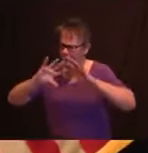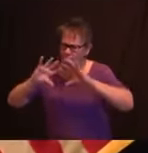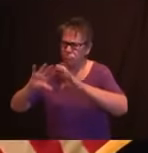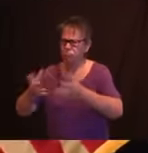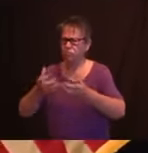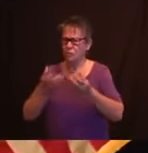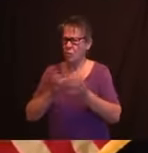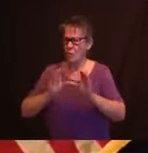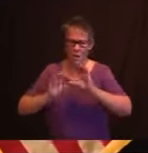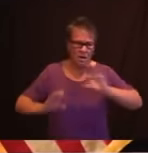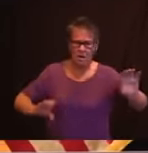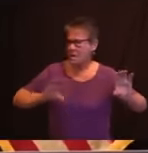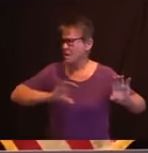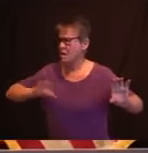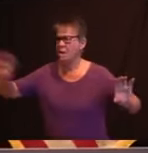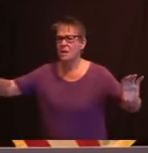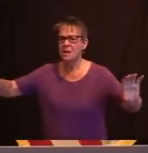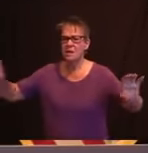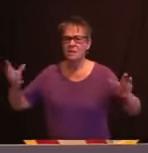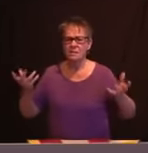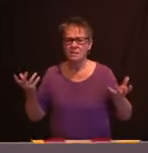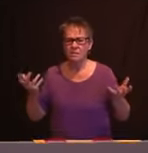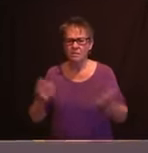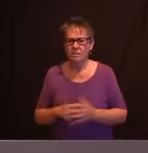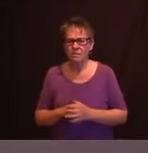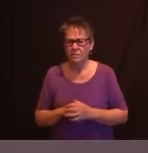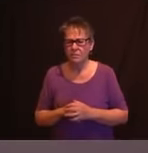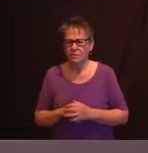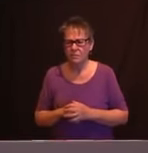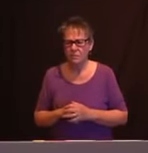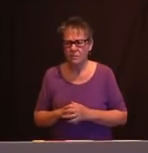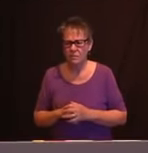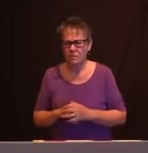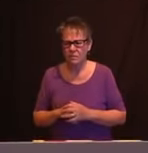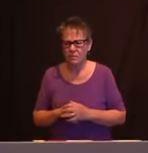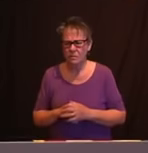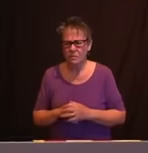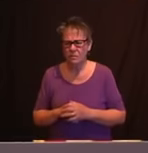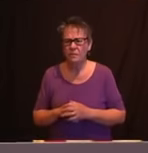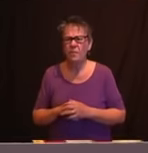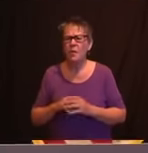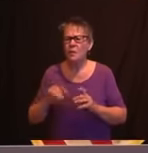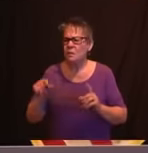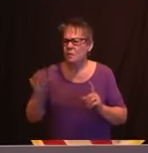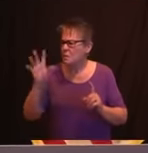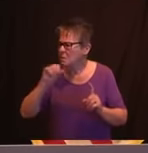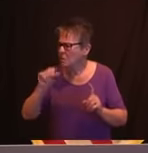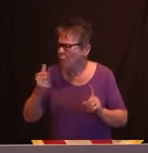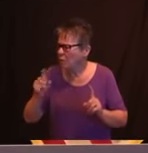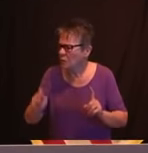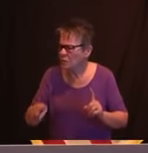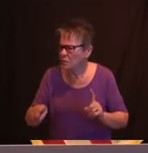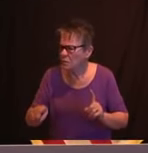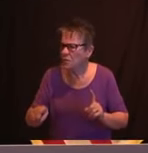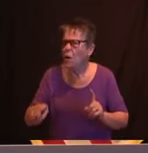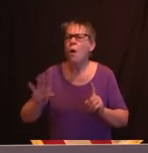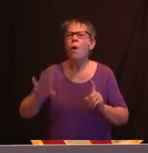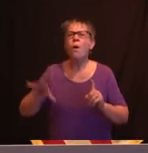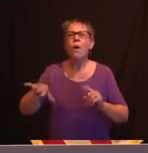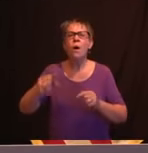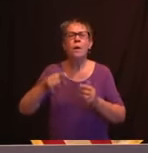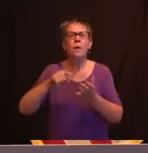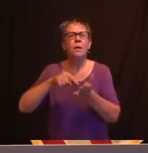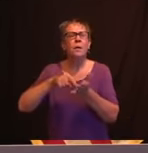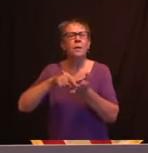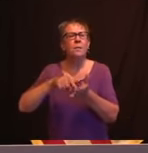please, Ashwan. I should have introduced Ashwan here. I think you didn't mention the paid sick leave issue. Do you know why